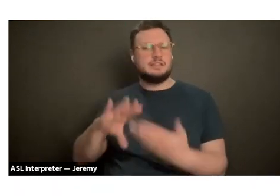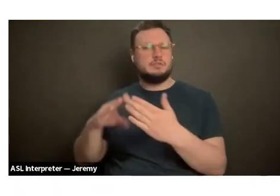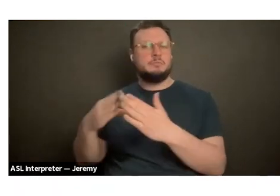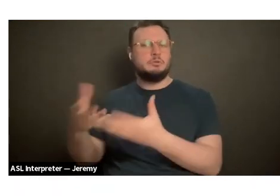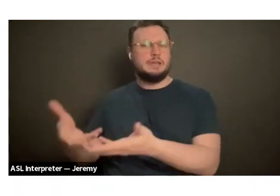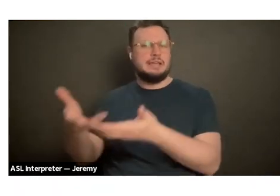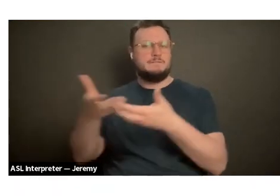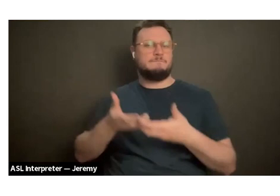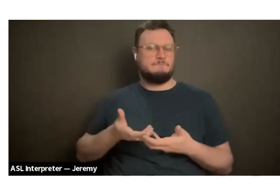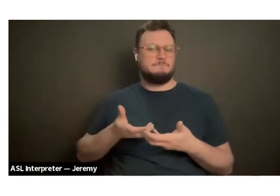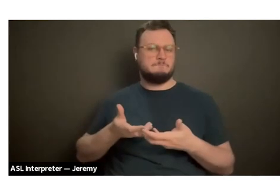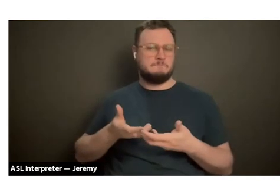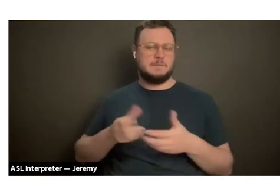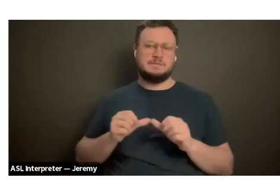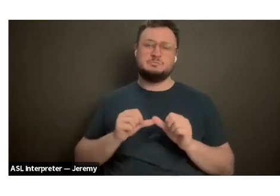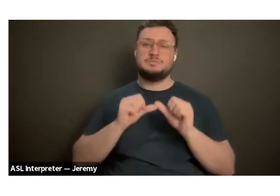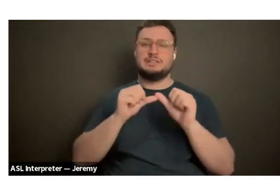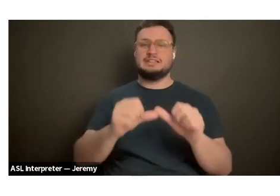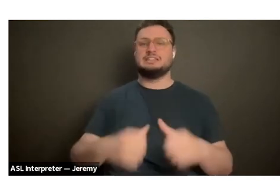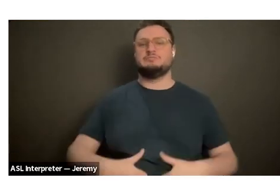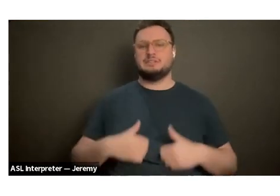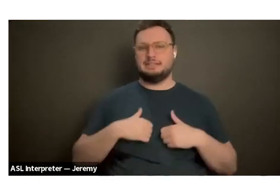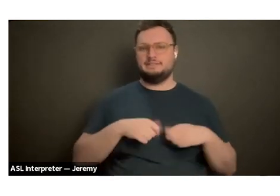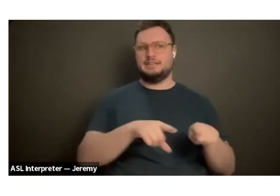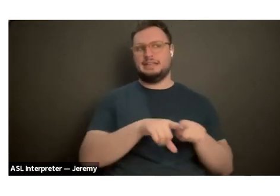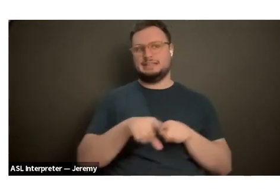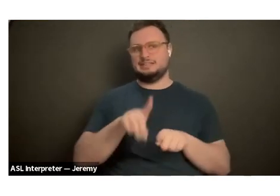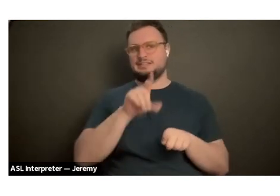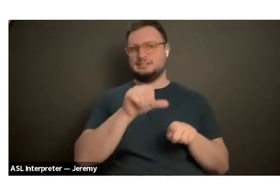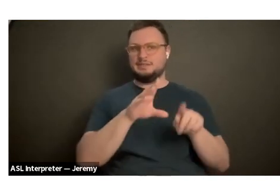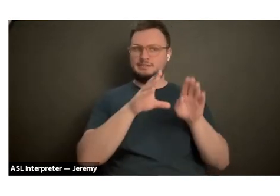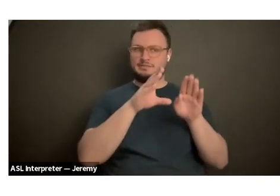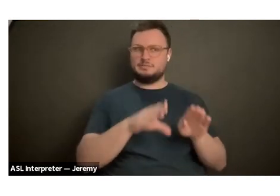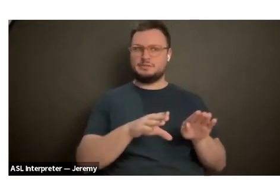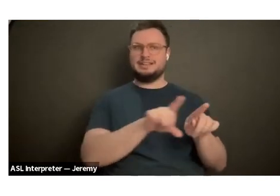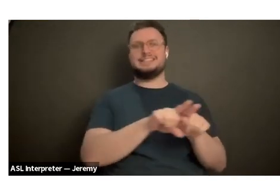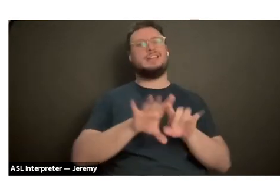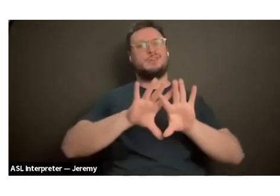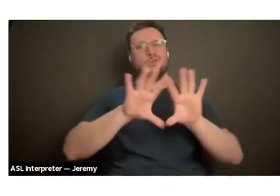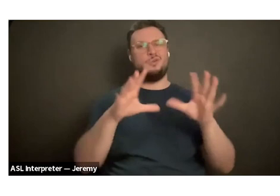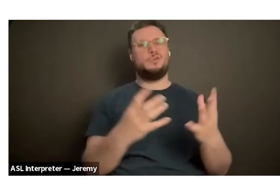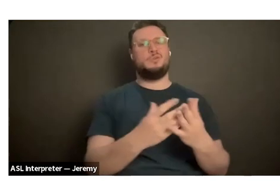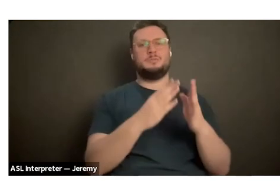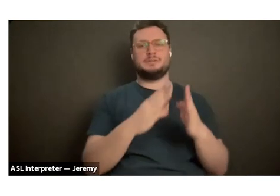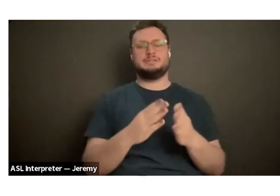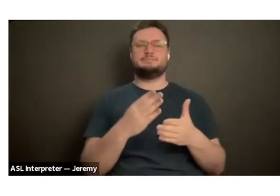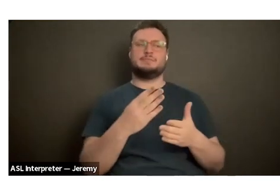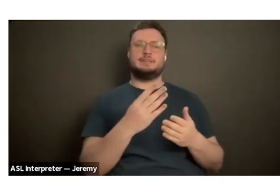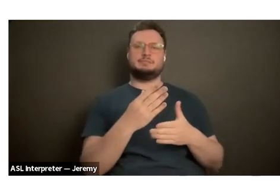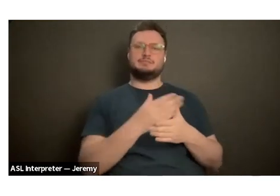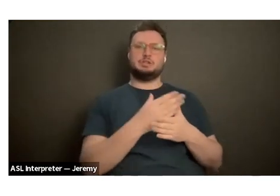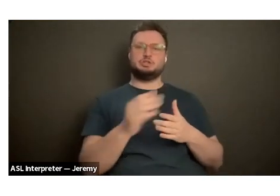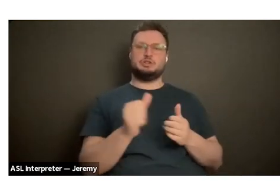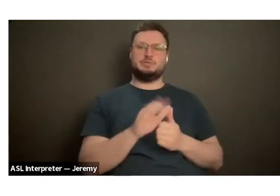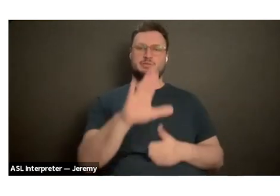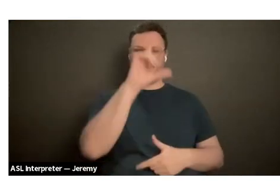yeah, again, keep living in your divinity as a whole and complete person and share that with your brother as well, whatever how